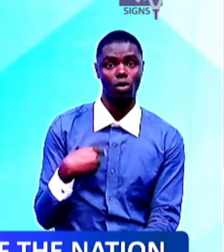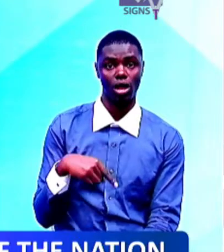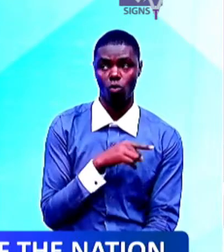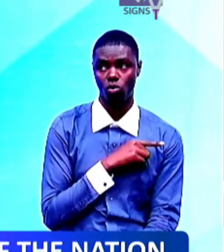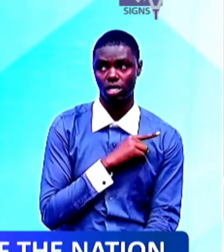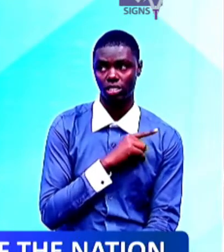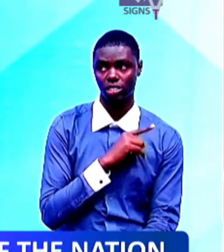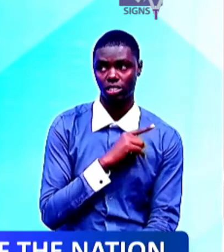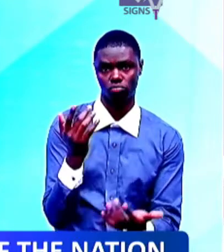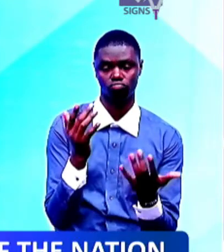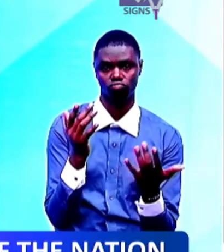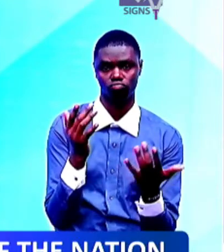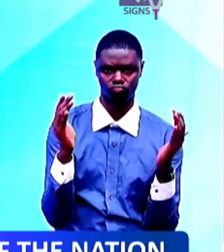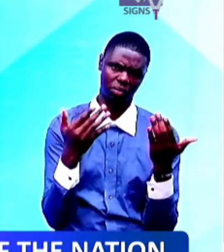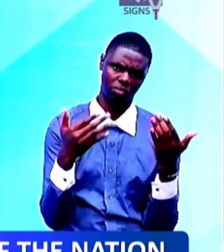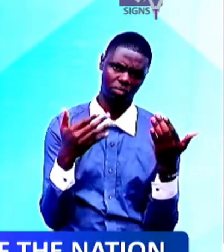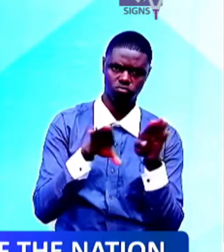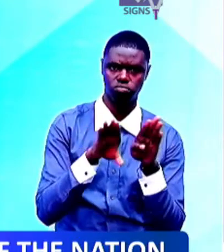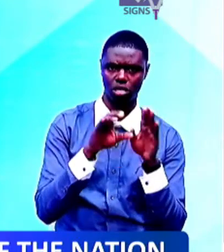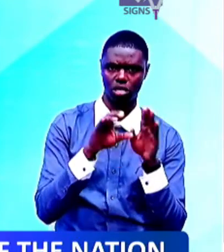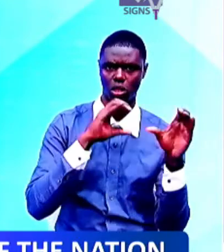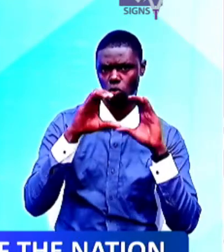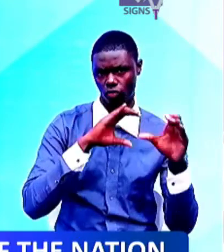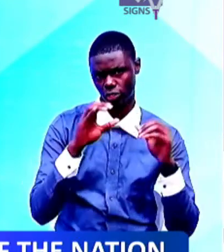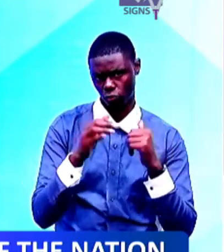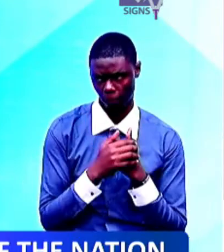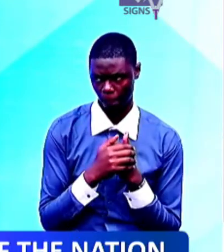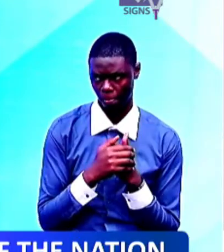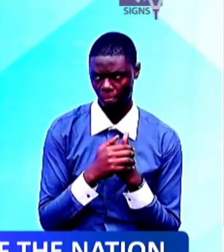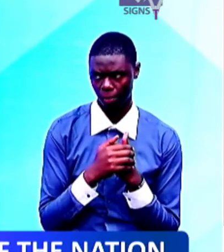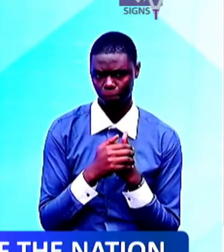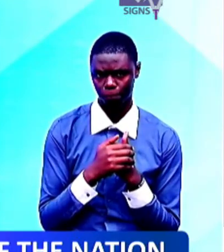come closer to the end of the conversation. But